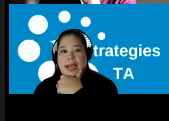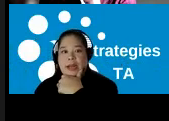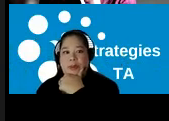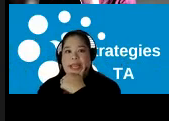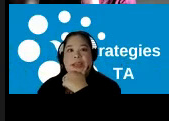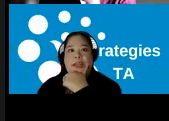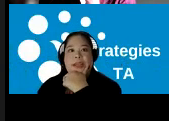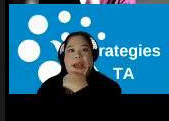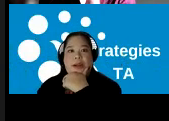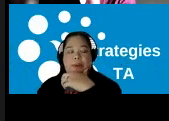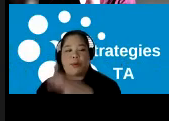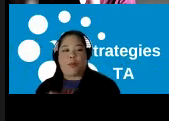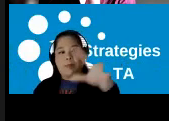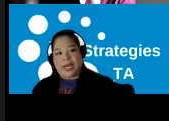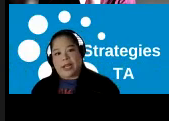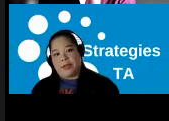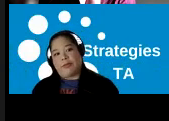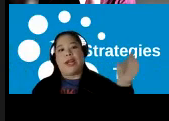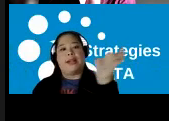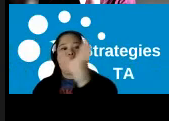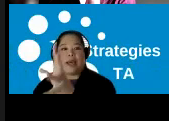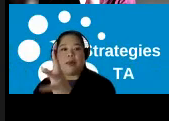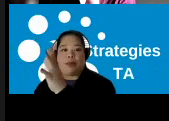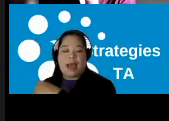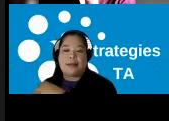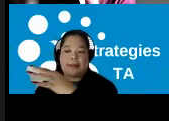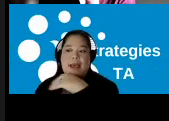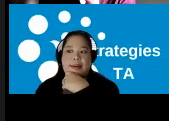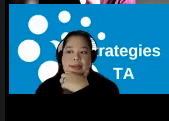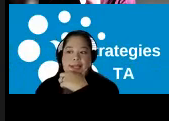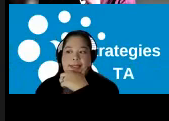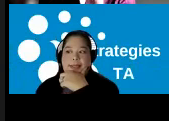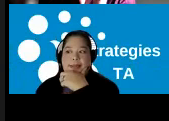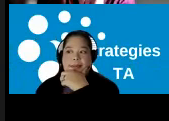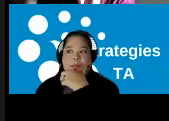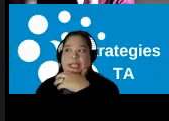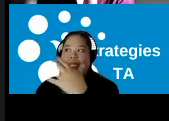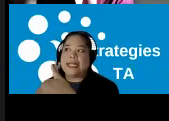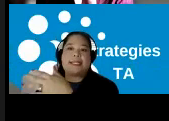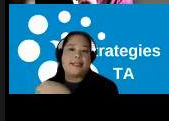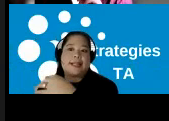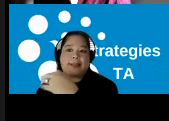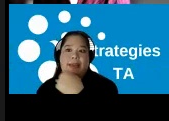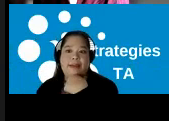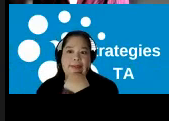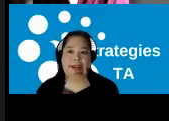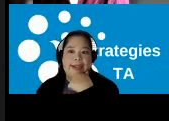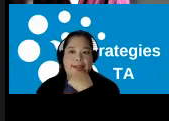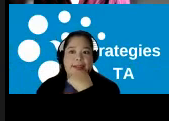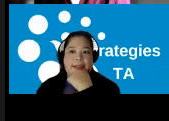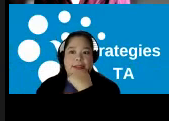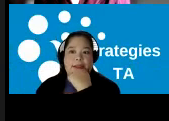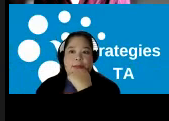connected. How do we put more money on the front end so that is, we see less and less of that,